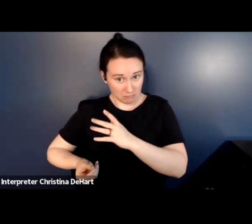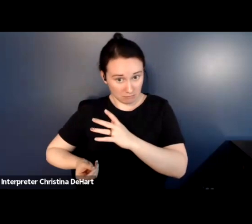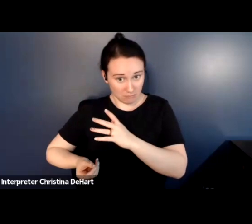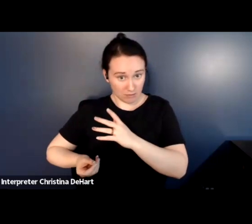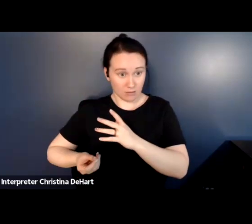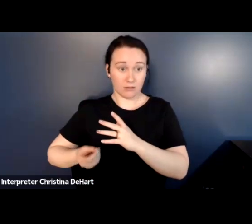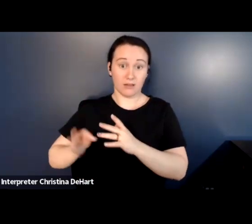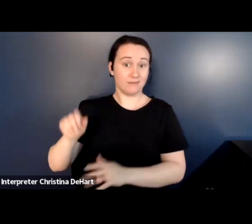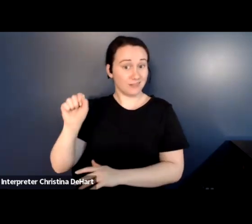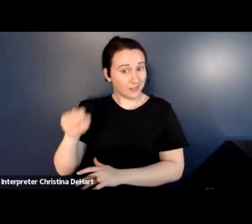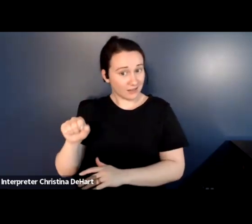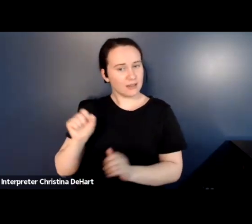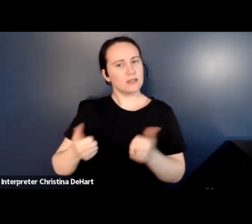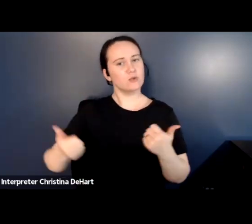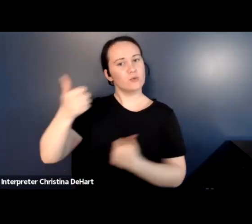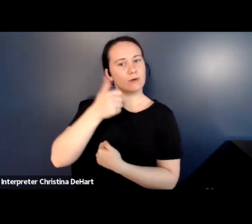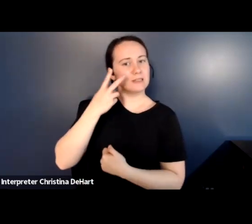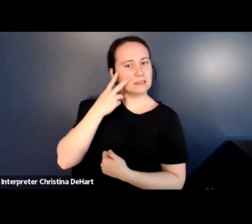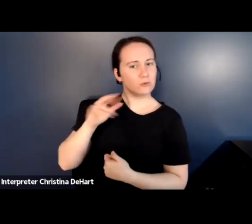see it in the supervisor status?